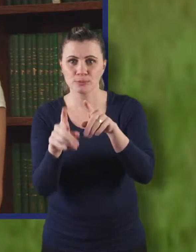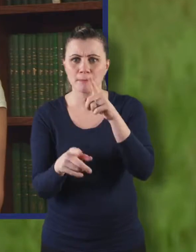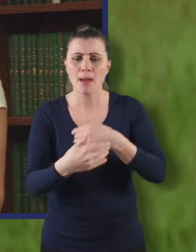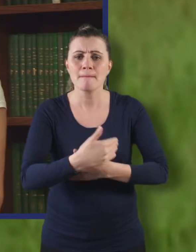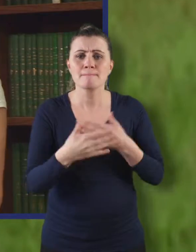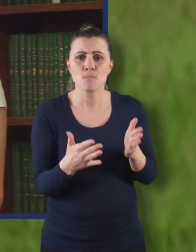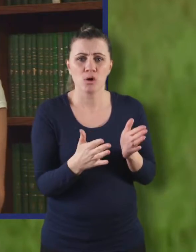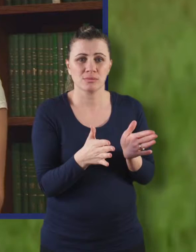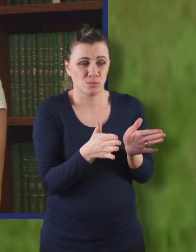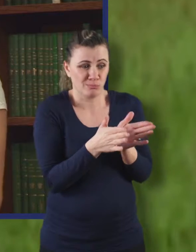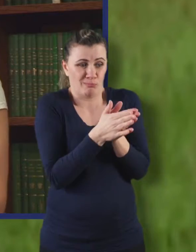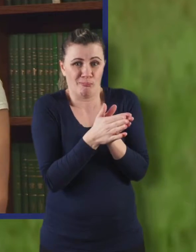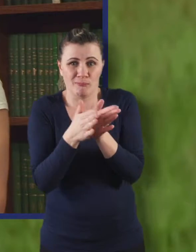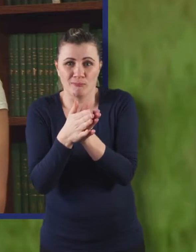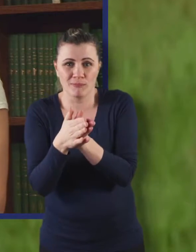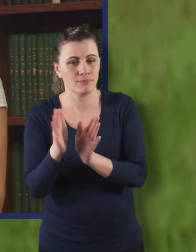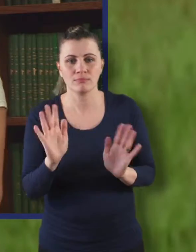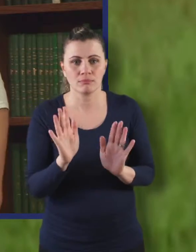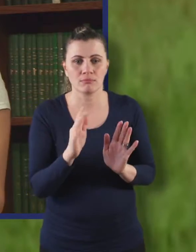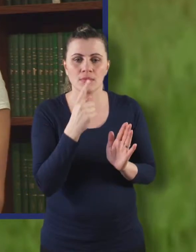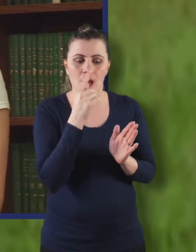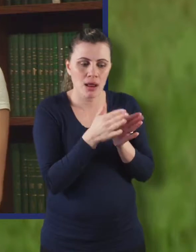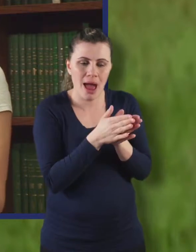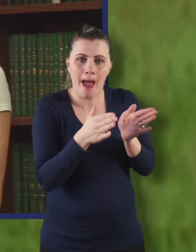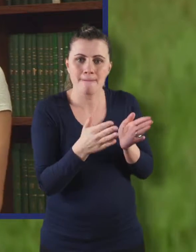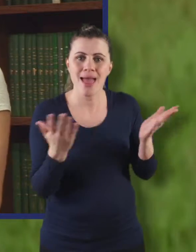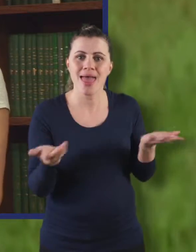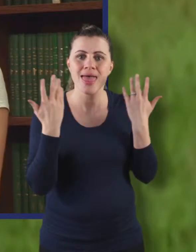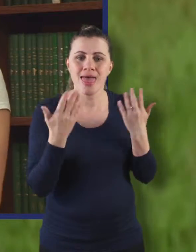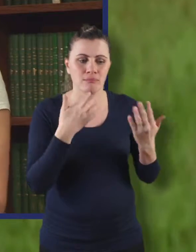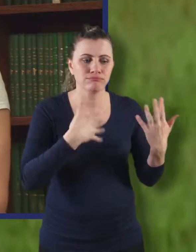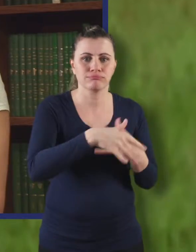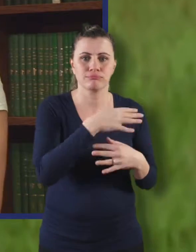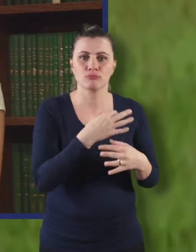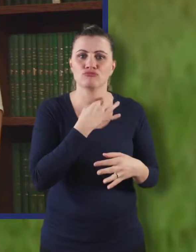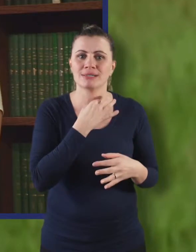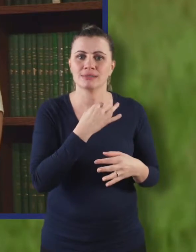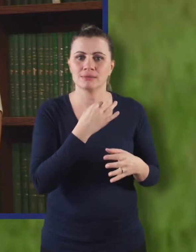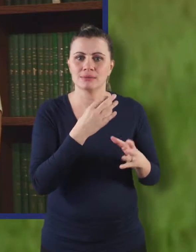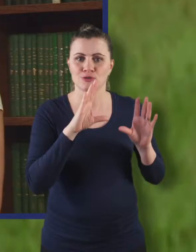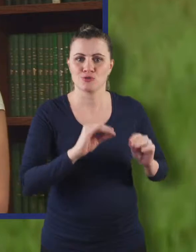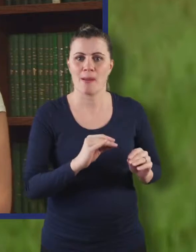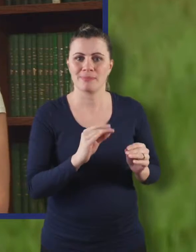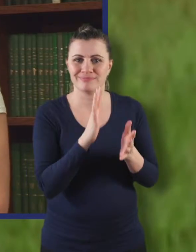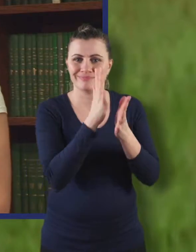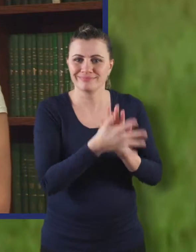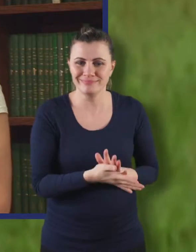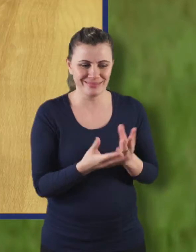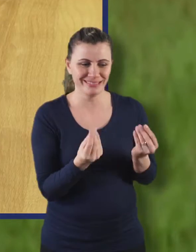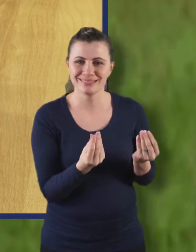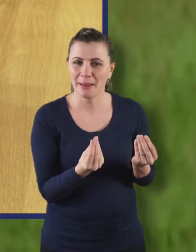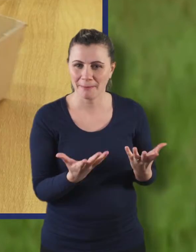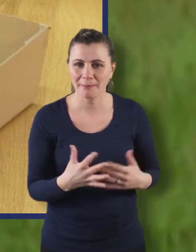your shelves to make sure that air can circulate properly, because again, you don't want pockets of humidity to allow mold to